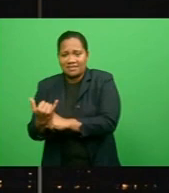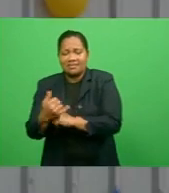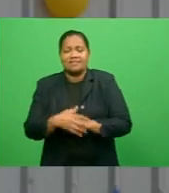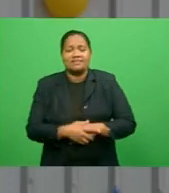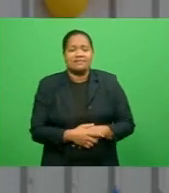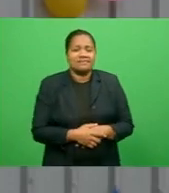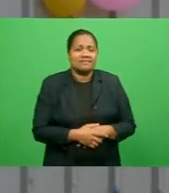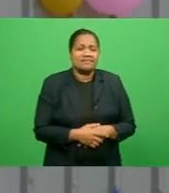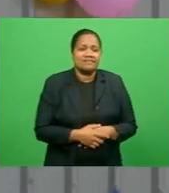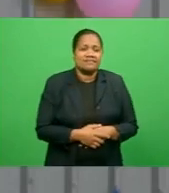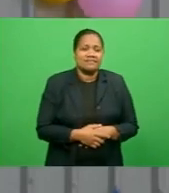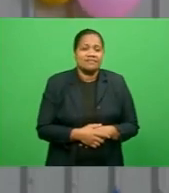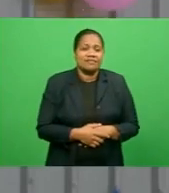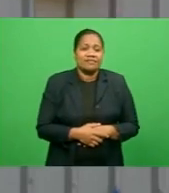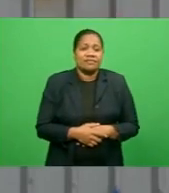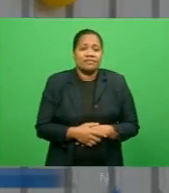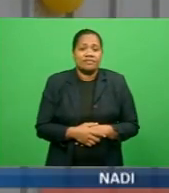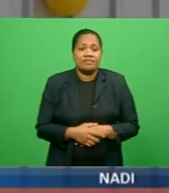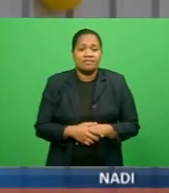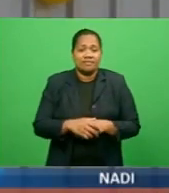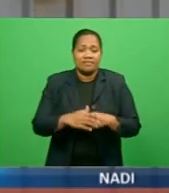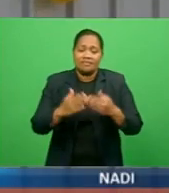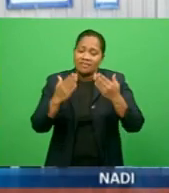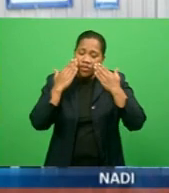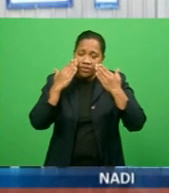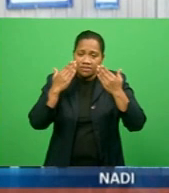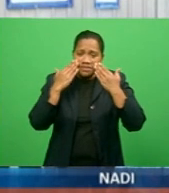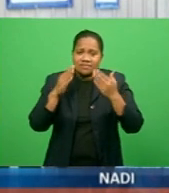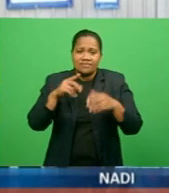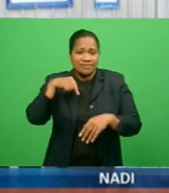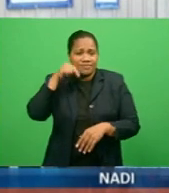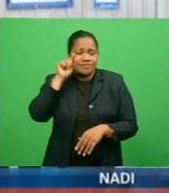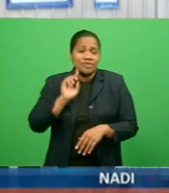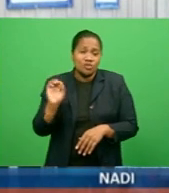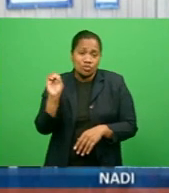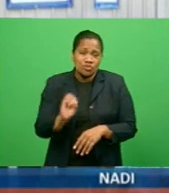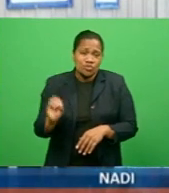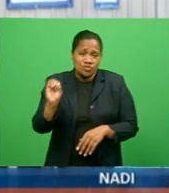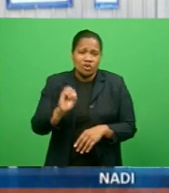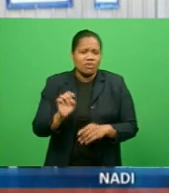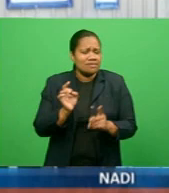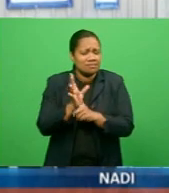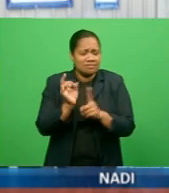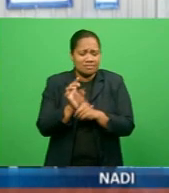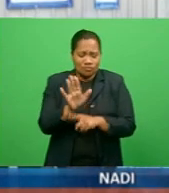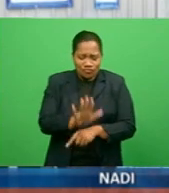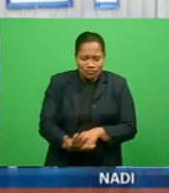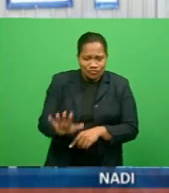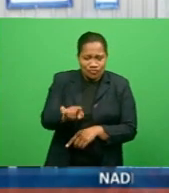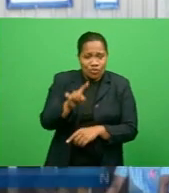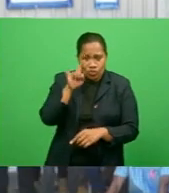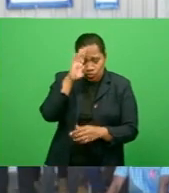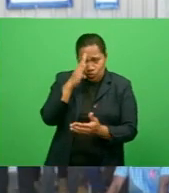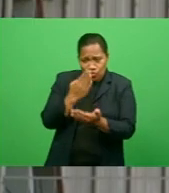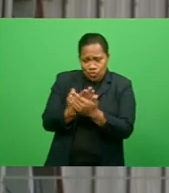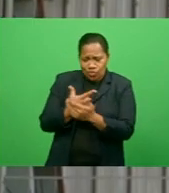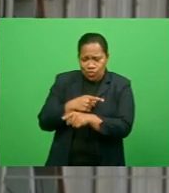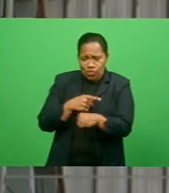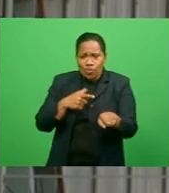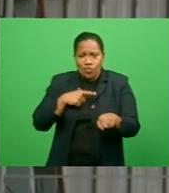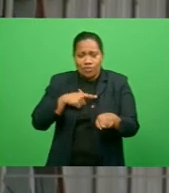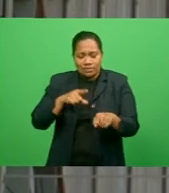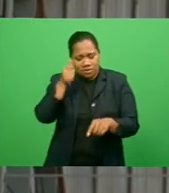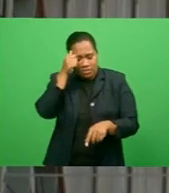more. Raising awareness on Pinktober is vital for these students as they know the importance of